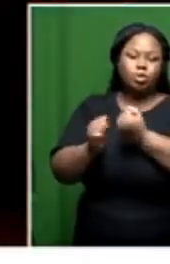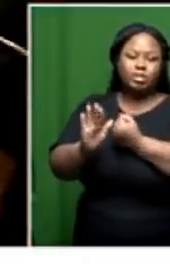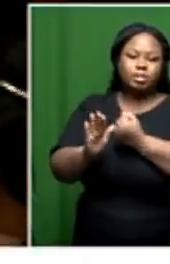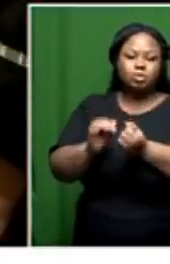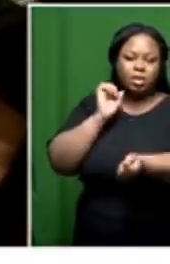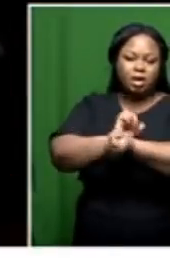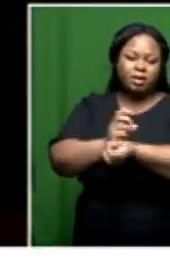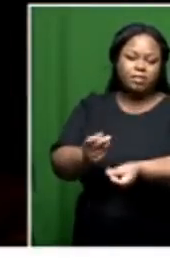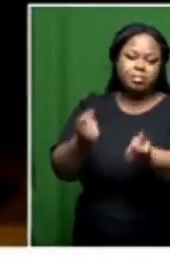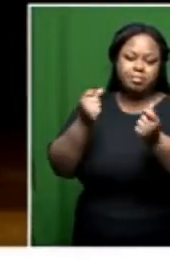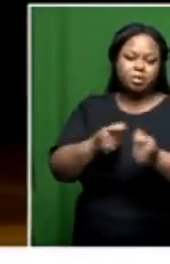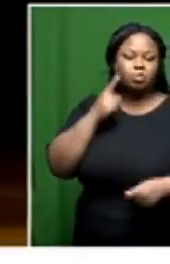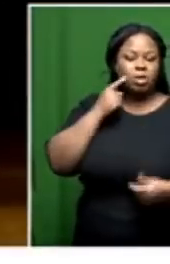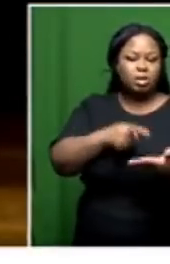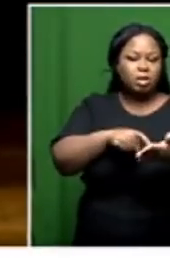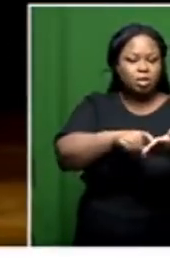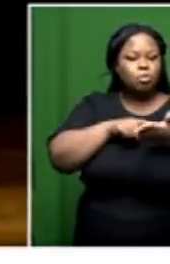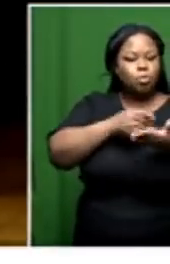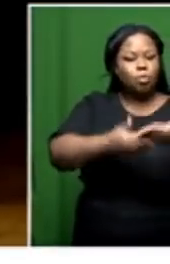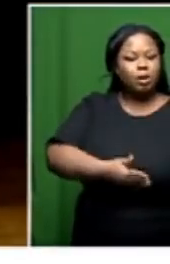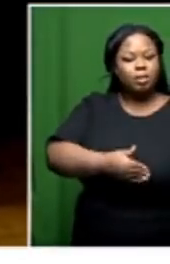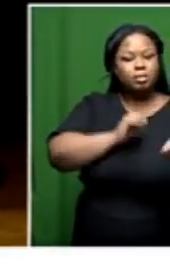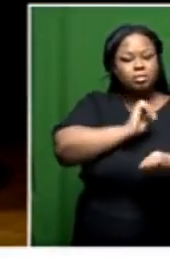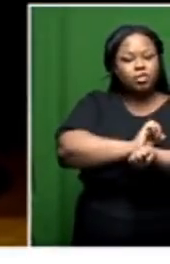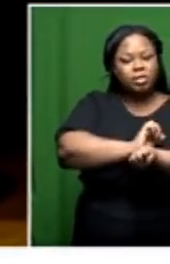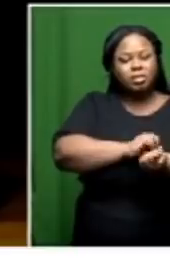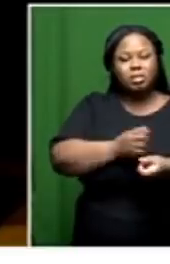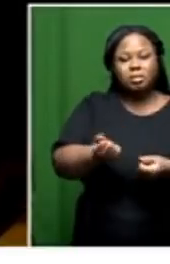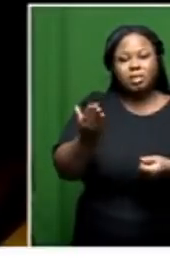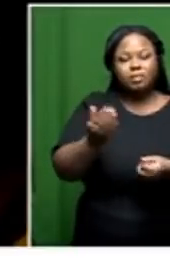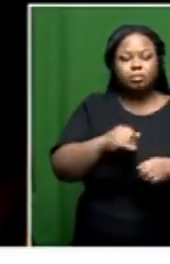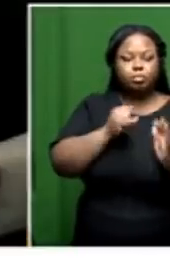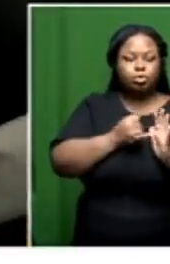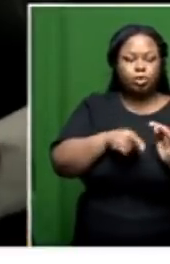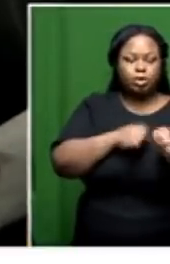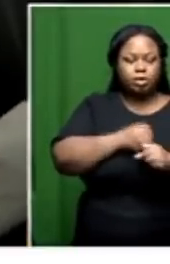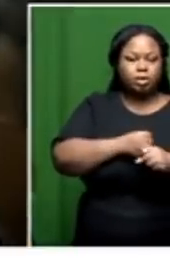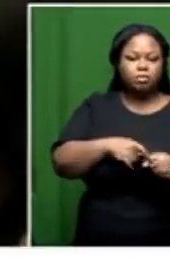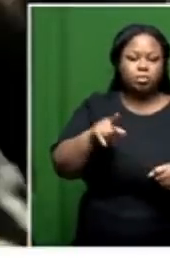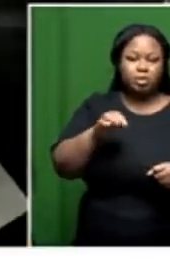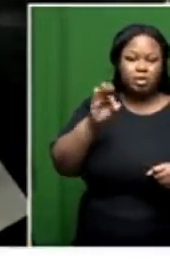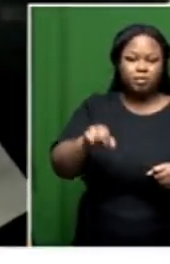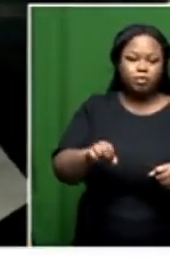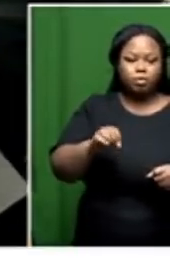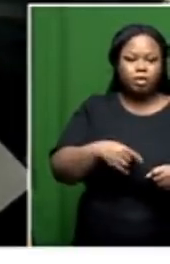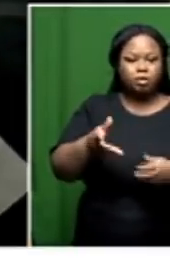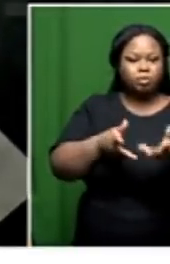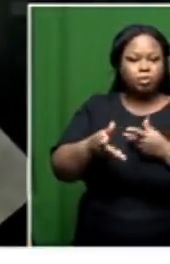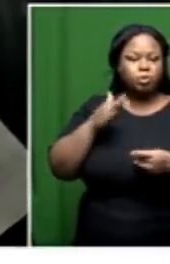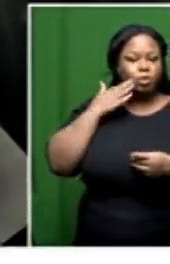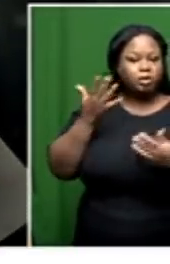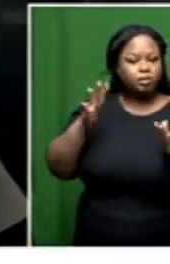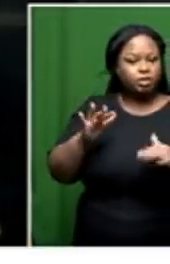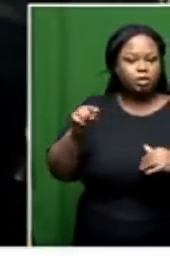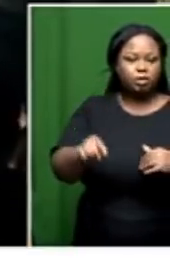there on that warrant, which is allegedly issued in January this year, according to Advocate Teffo, who we spoke to just after he